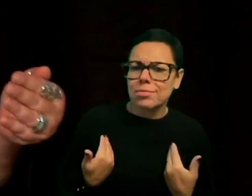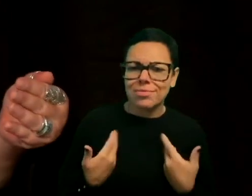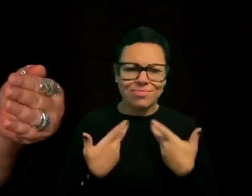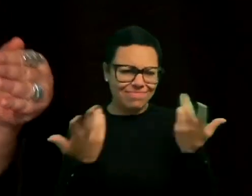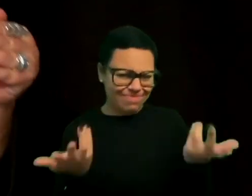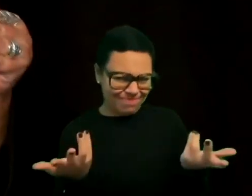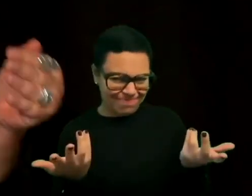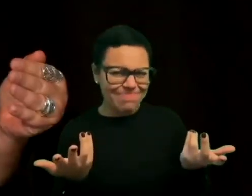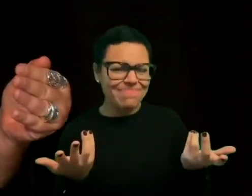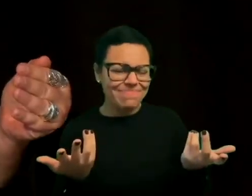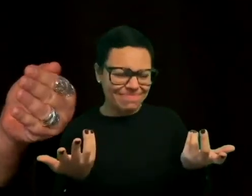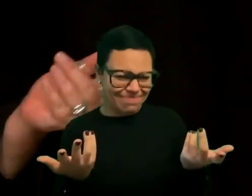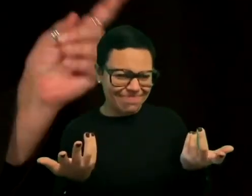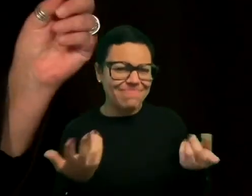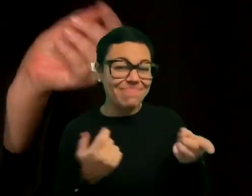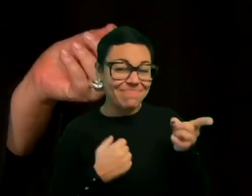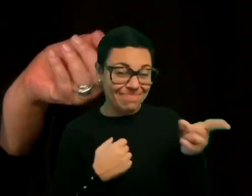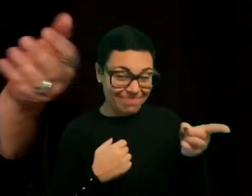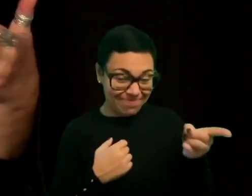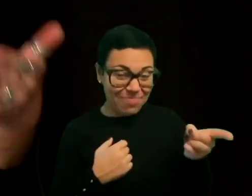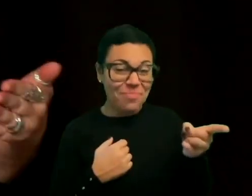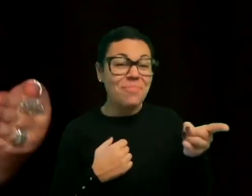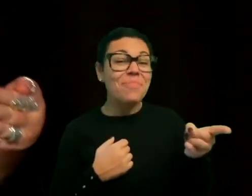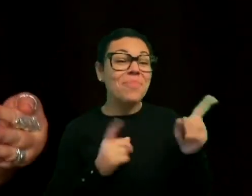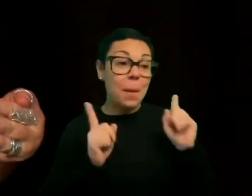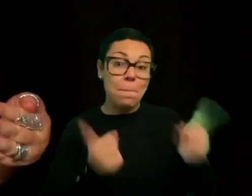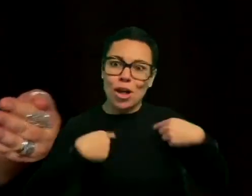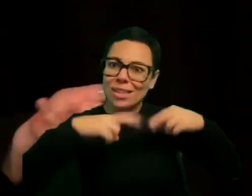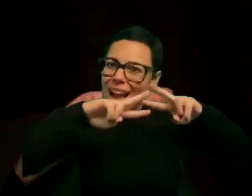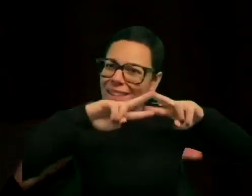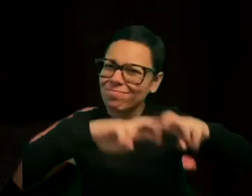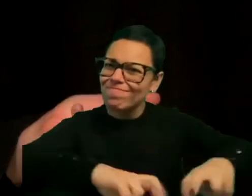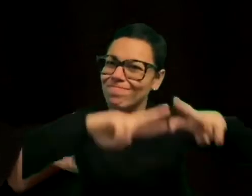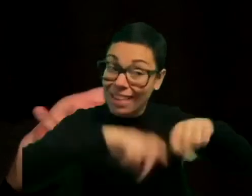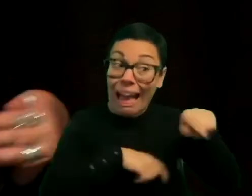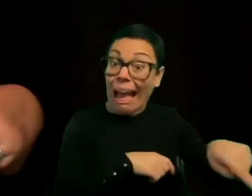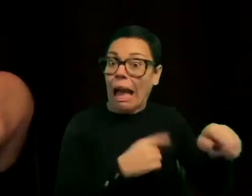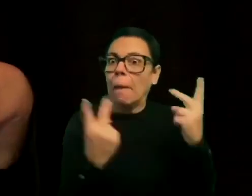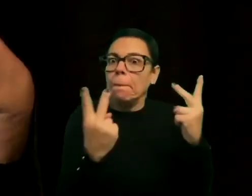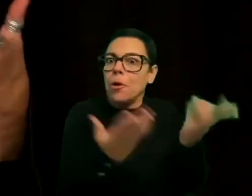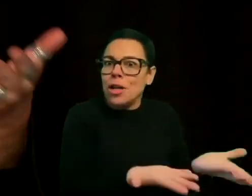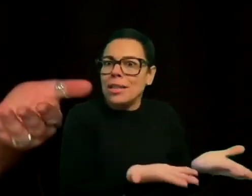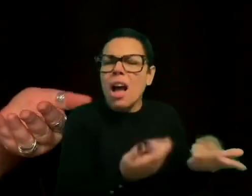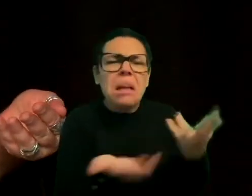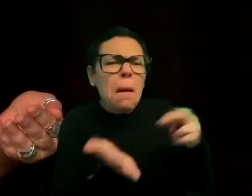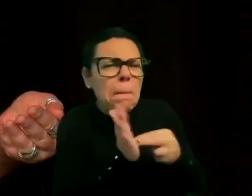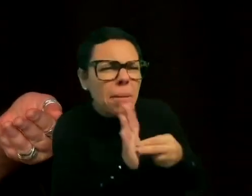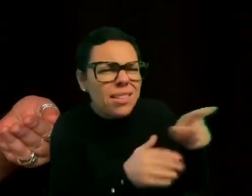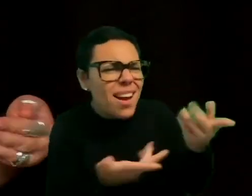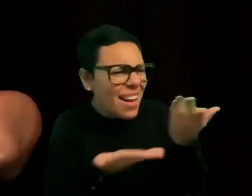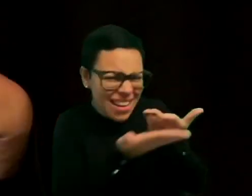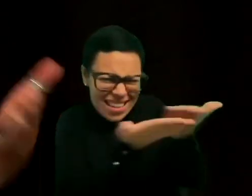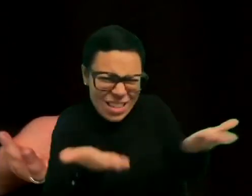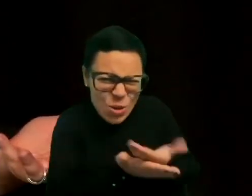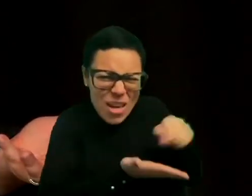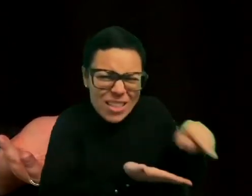first have to do your analysis, your gender analysis. You have to understand what are the gender issues in that particular field. And one of the best ways of doing